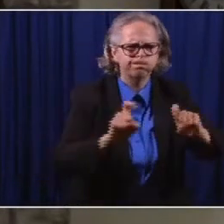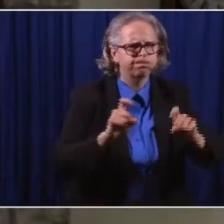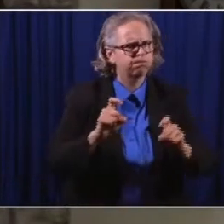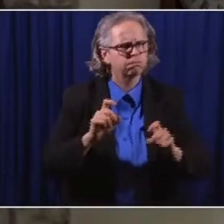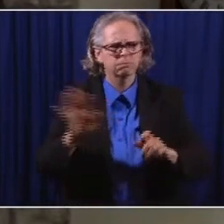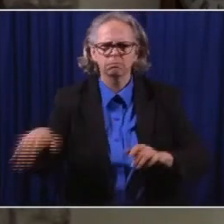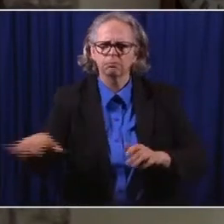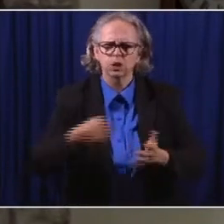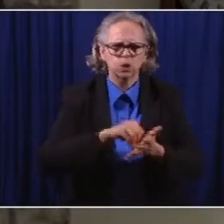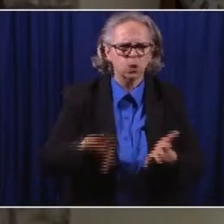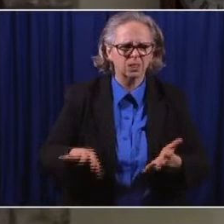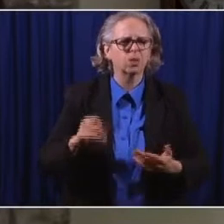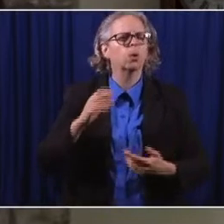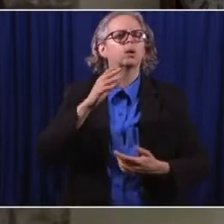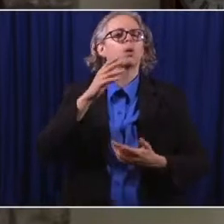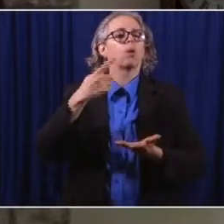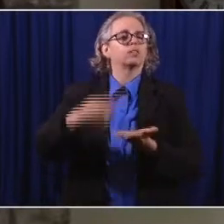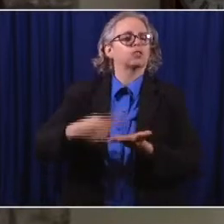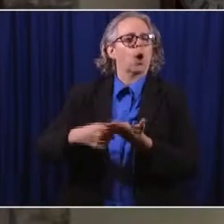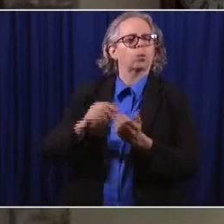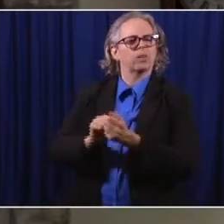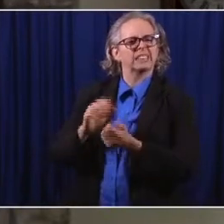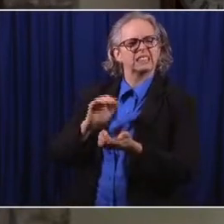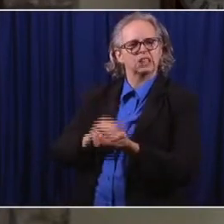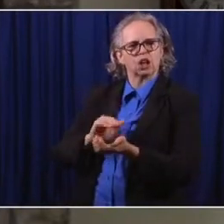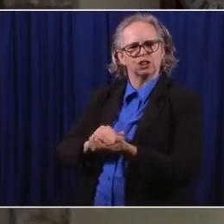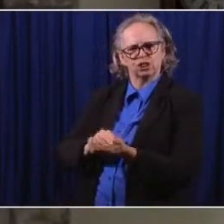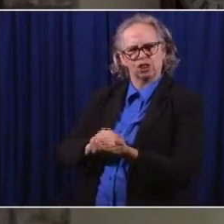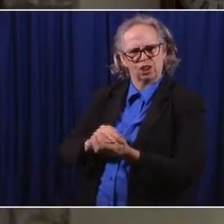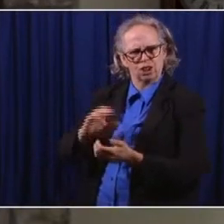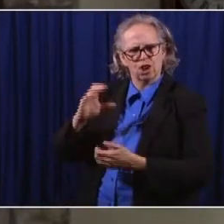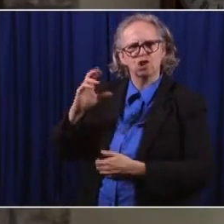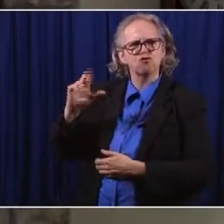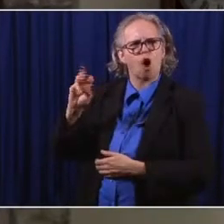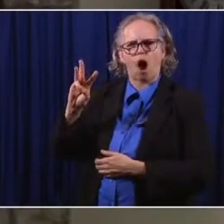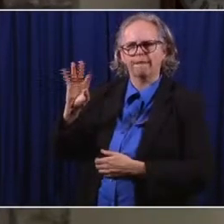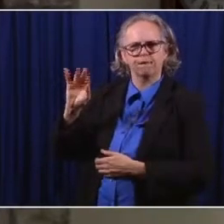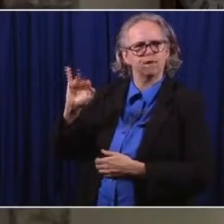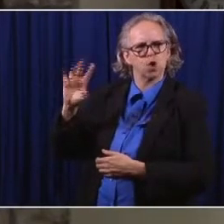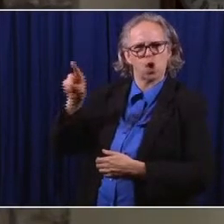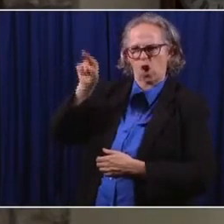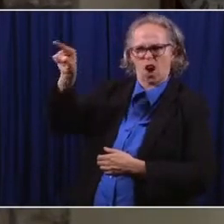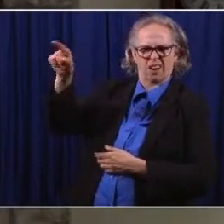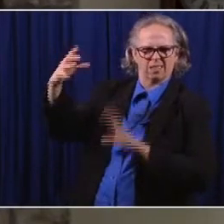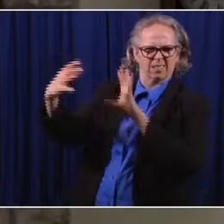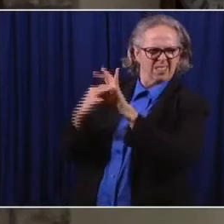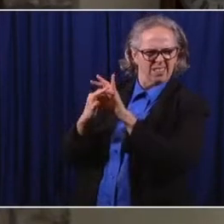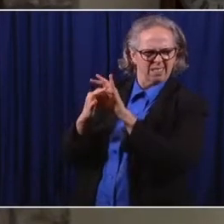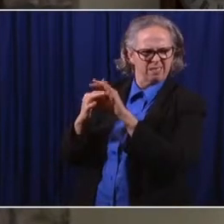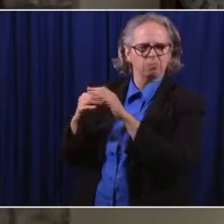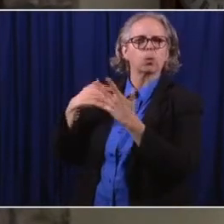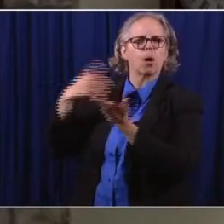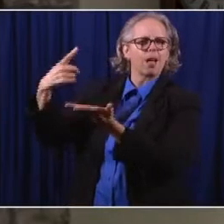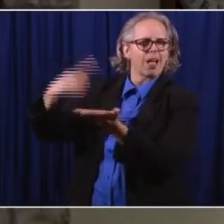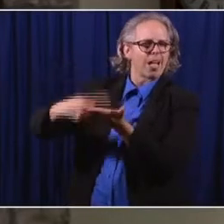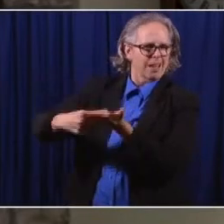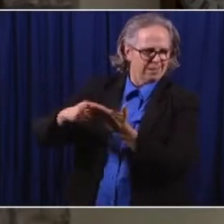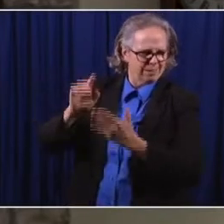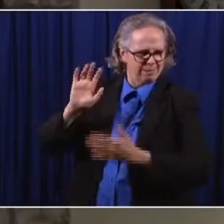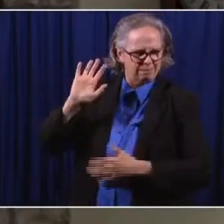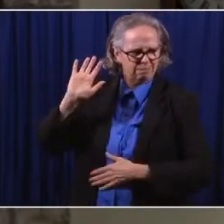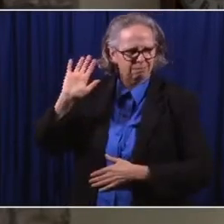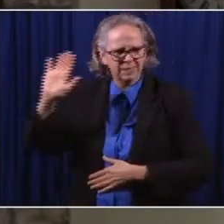in a moment, again, our message to college students is the same message that presidents have had for the college students